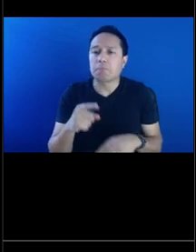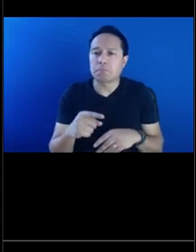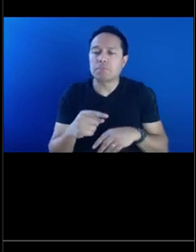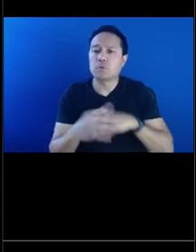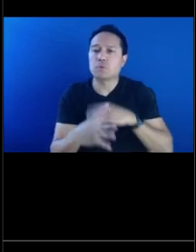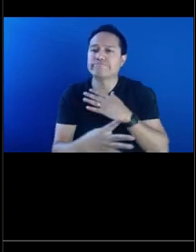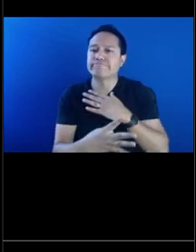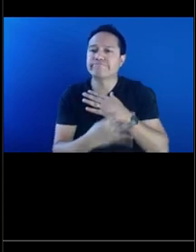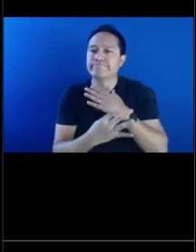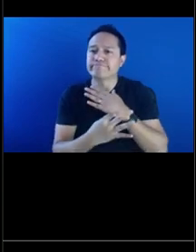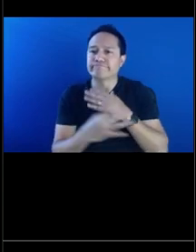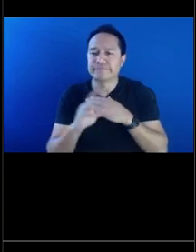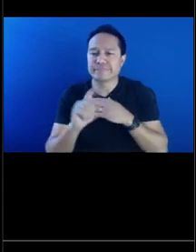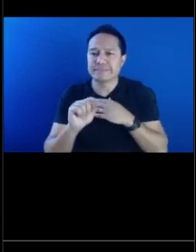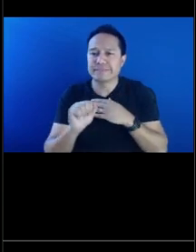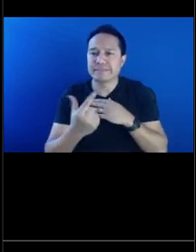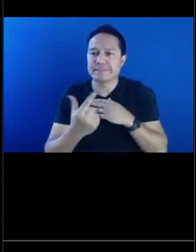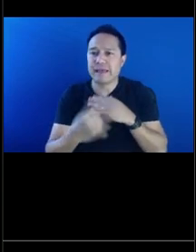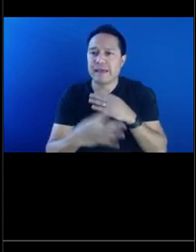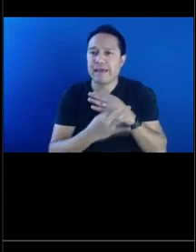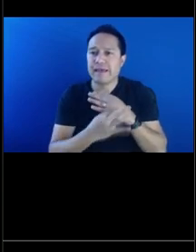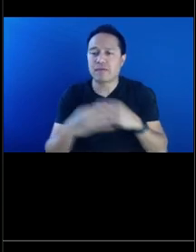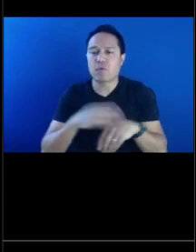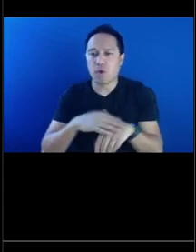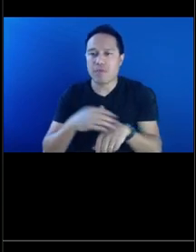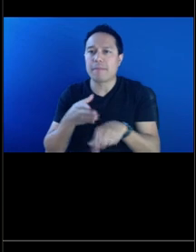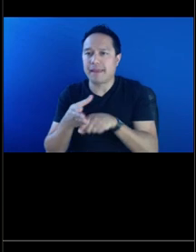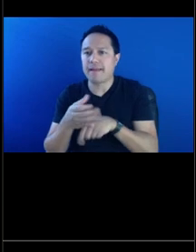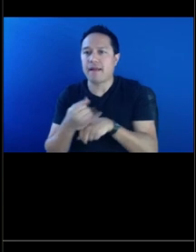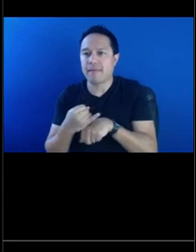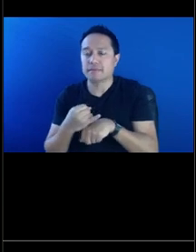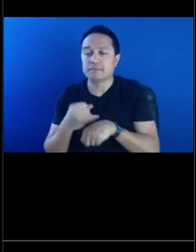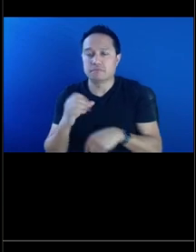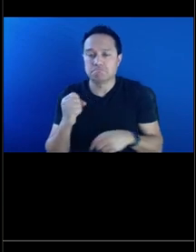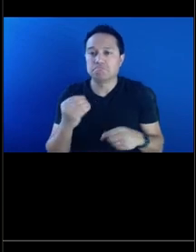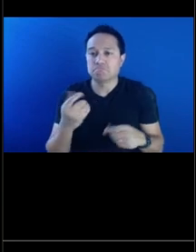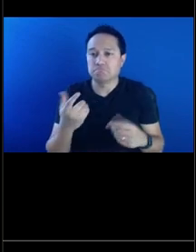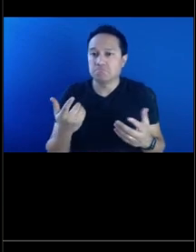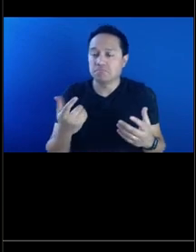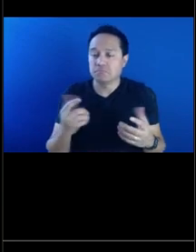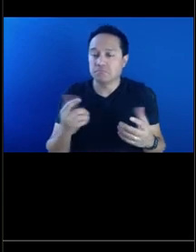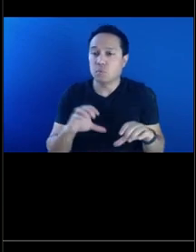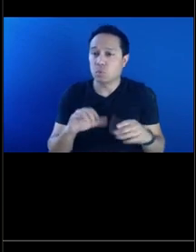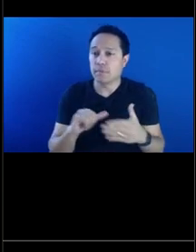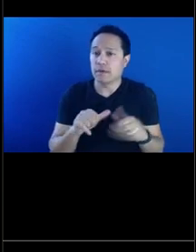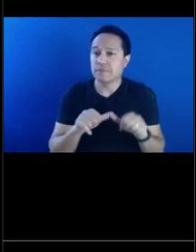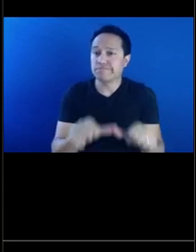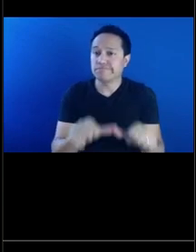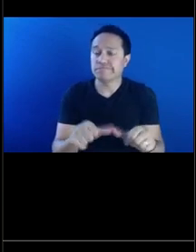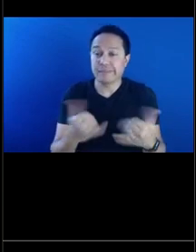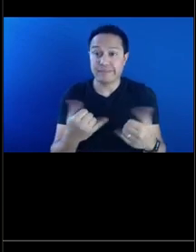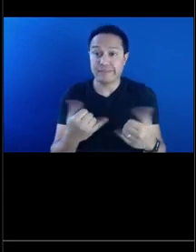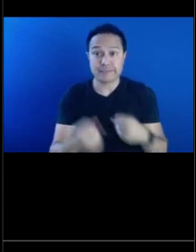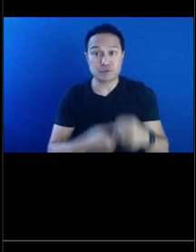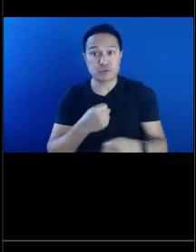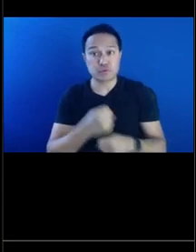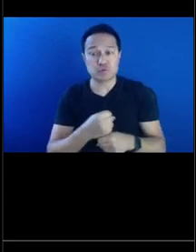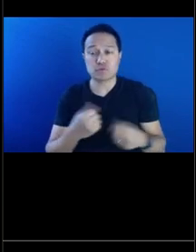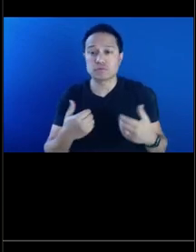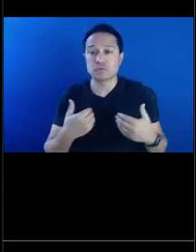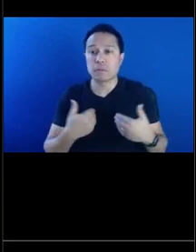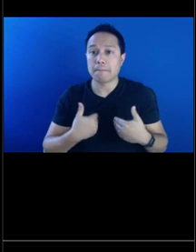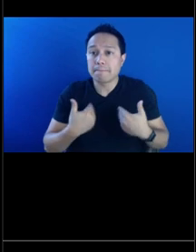main island. And so we are doing that. So we're hoping that we can get all of this year's pups tagged very soon. And for